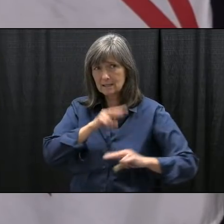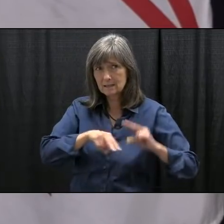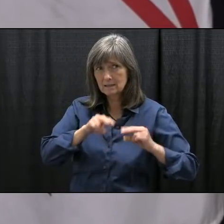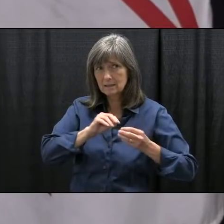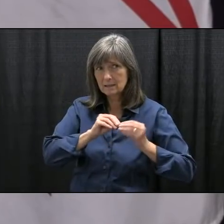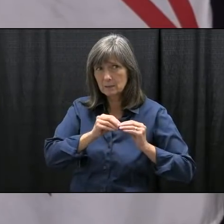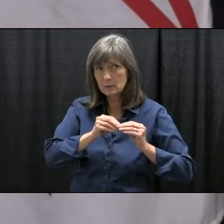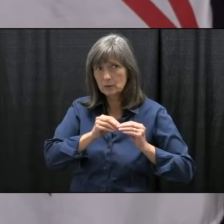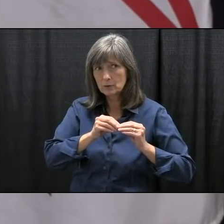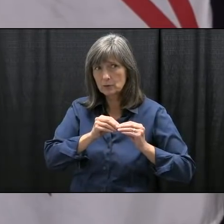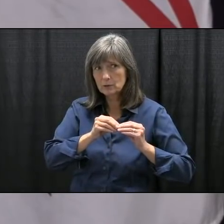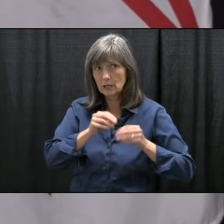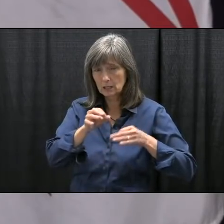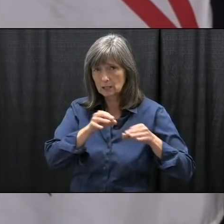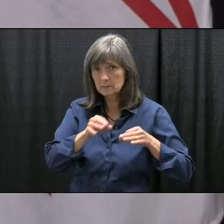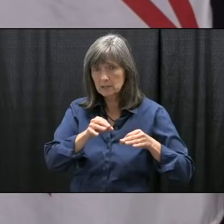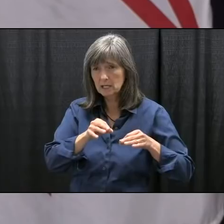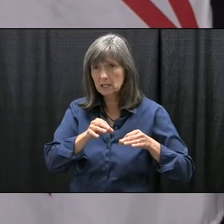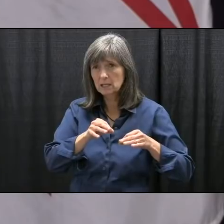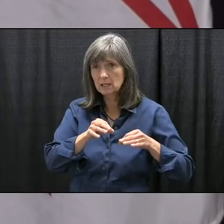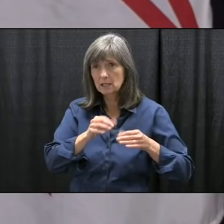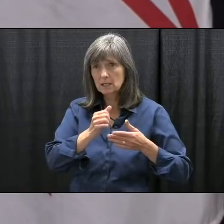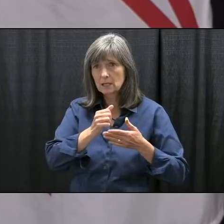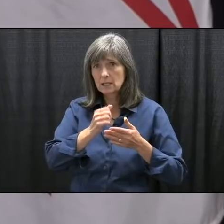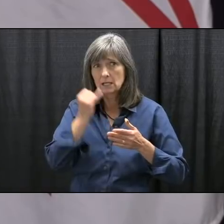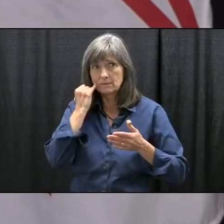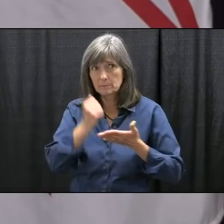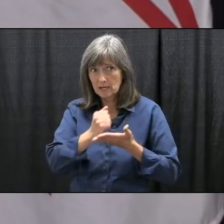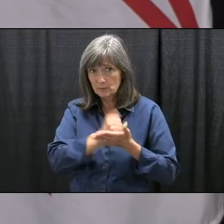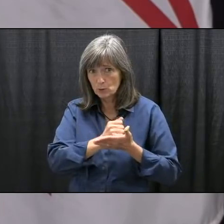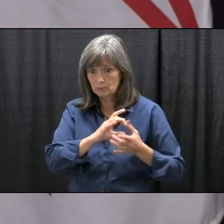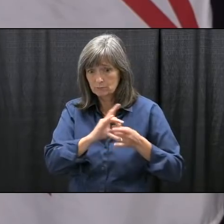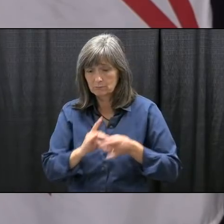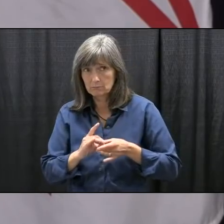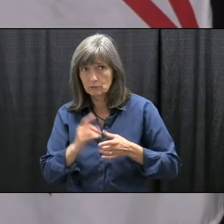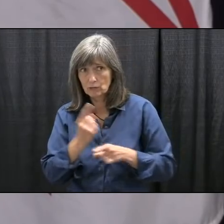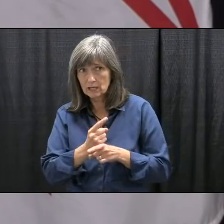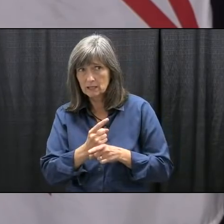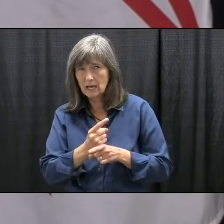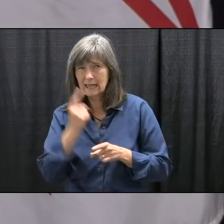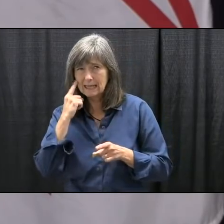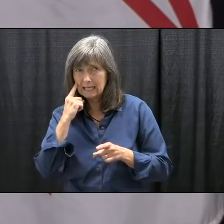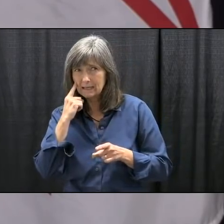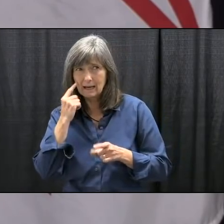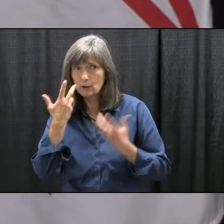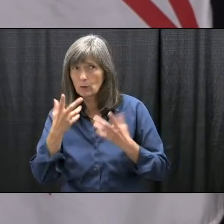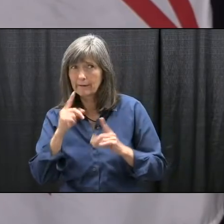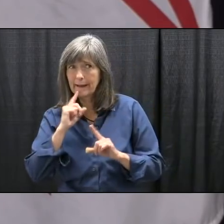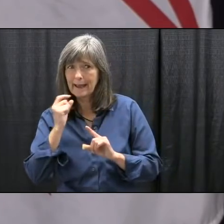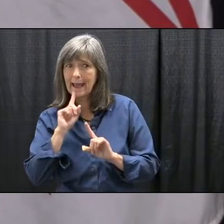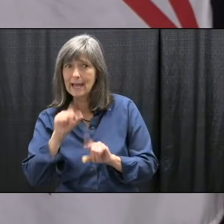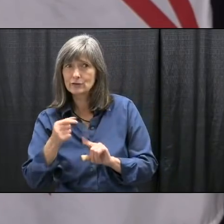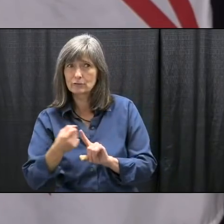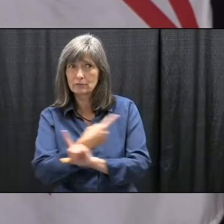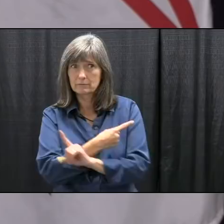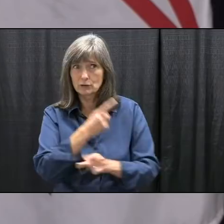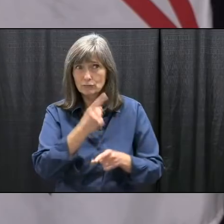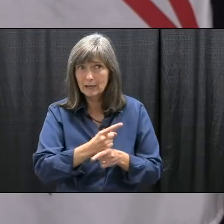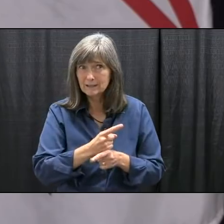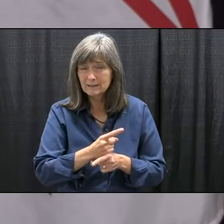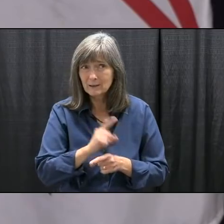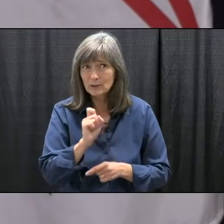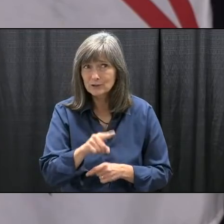can certainly explain that. If it's something different, let me know. I don't want to go off on the tangent. Was that the right